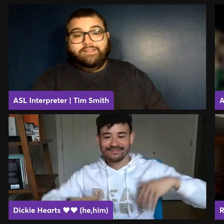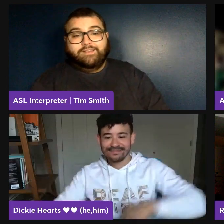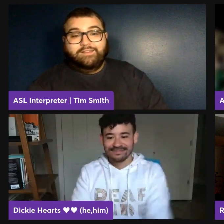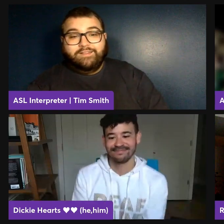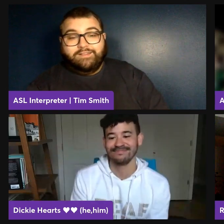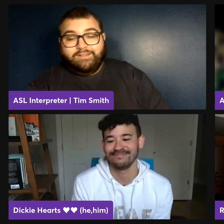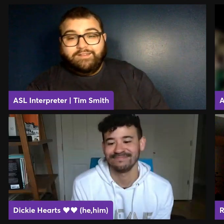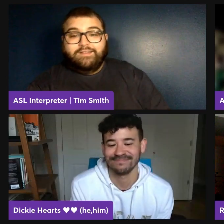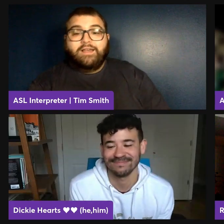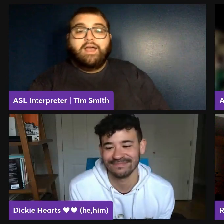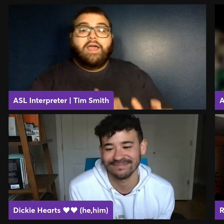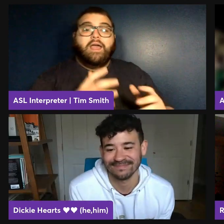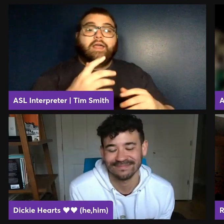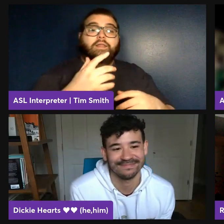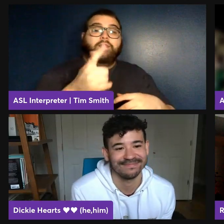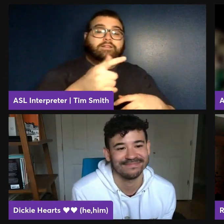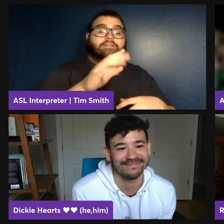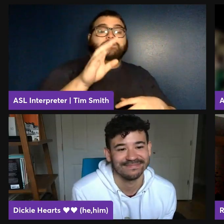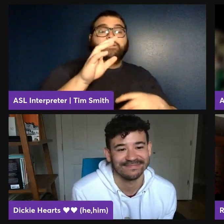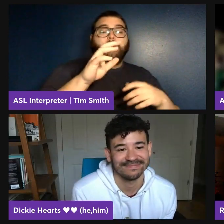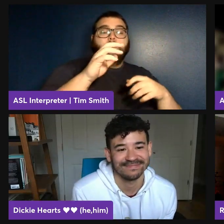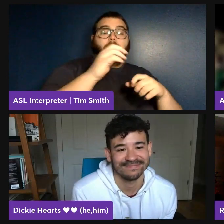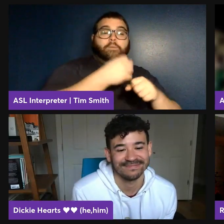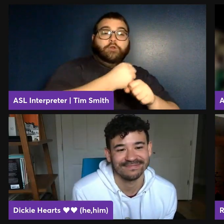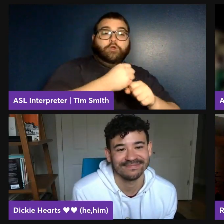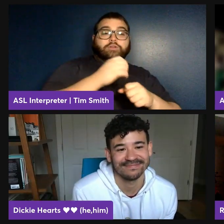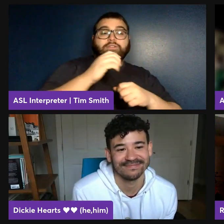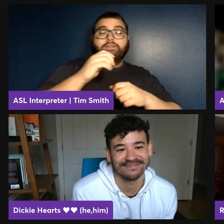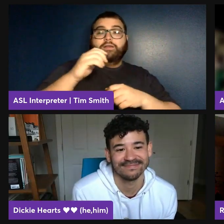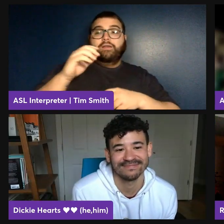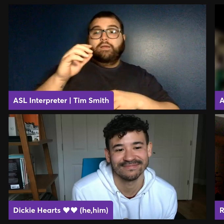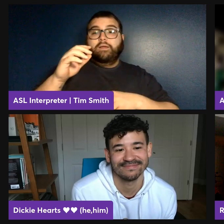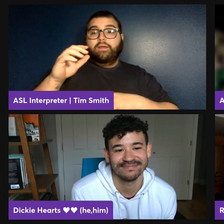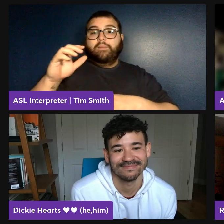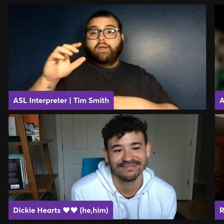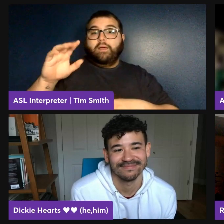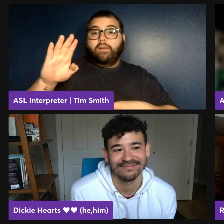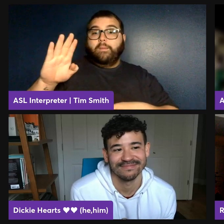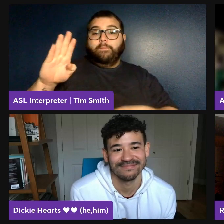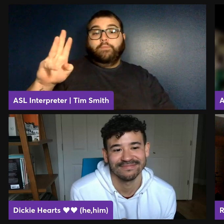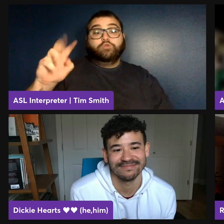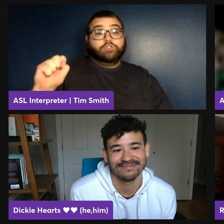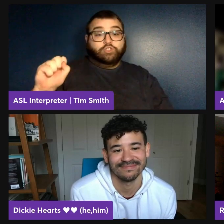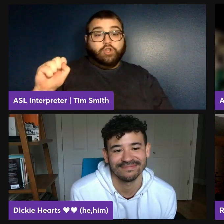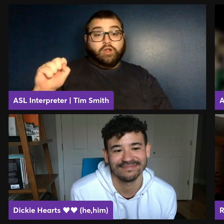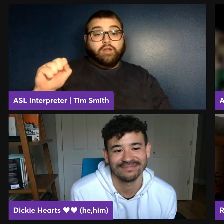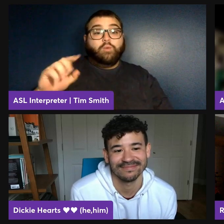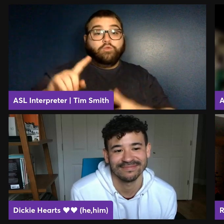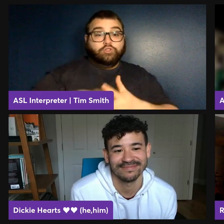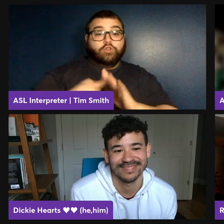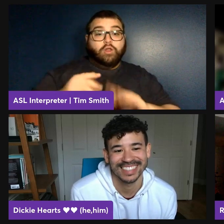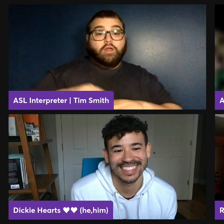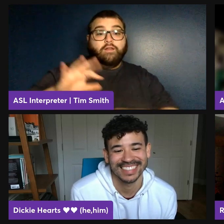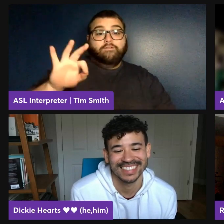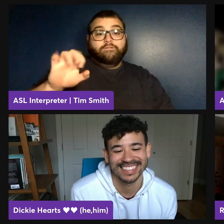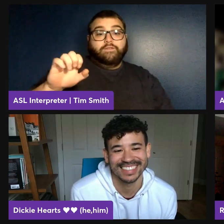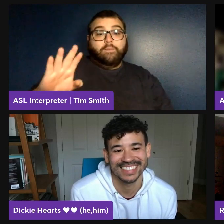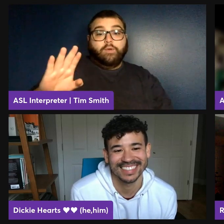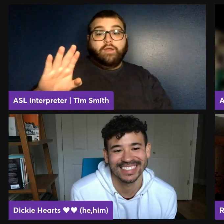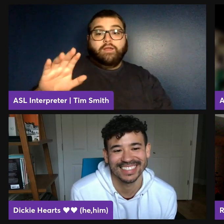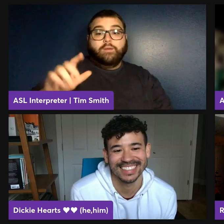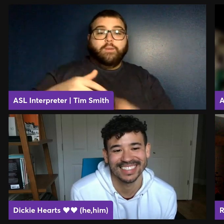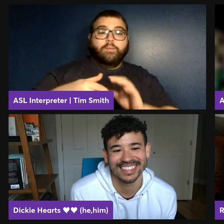with and produced by the Bushwick Star. Previews start February 28th. Previews begin